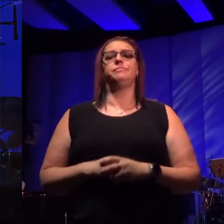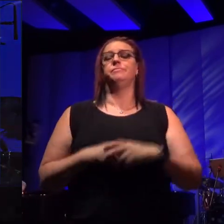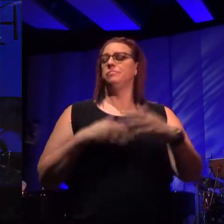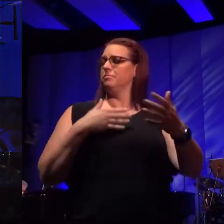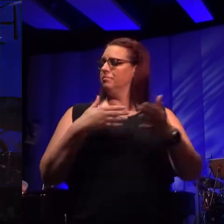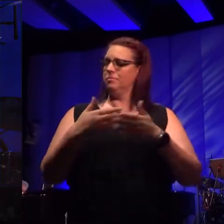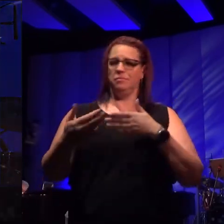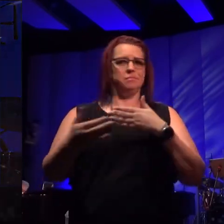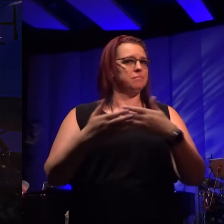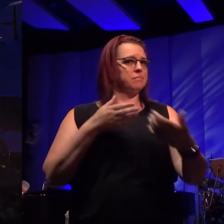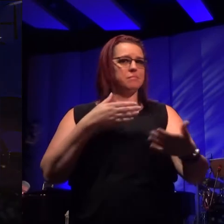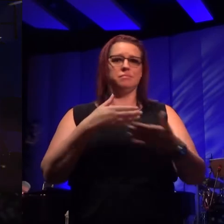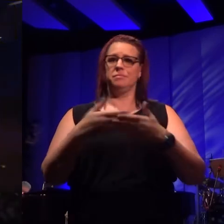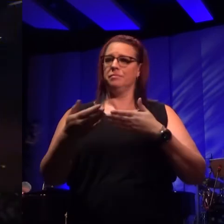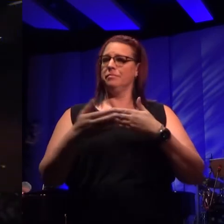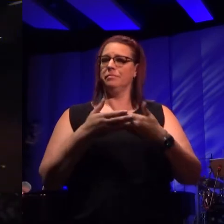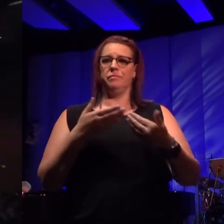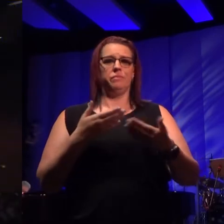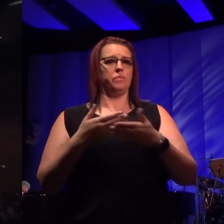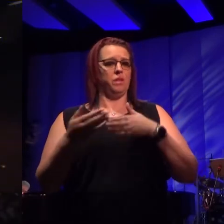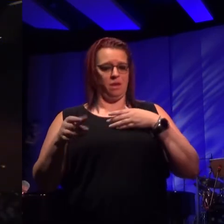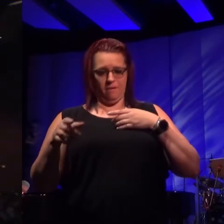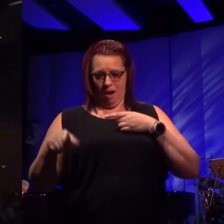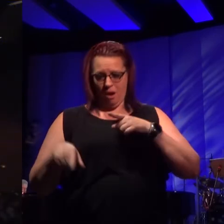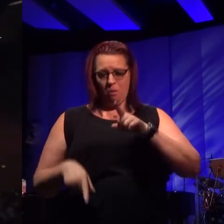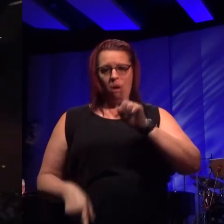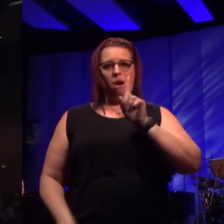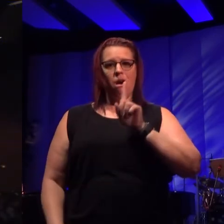Yea, though I walk